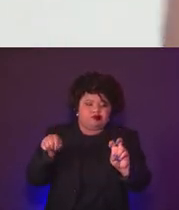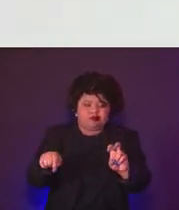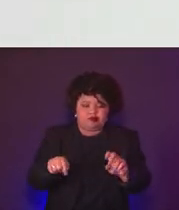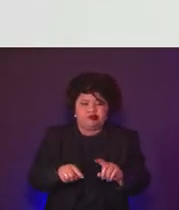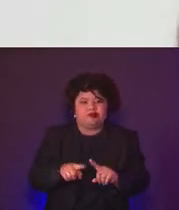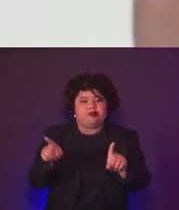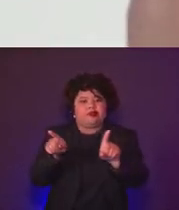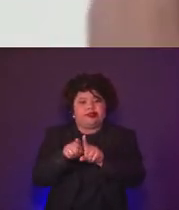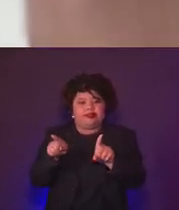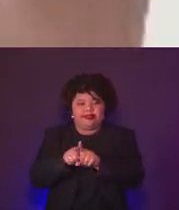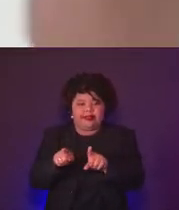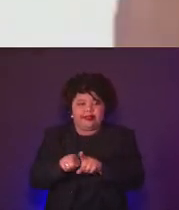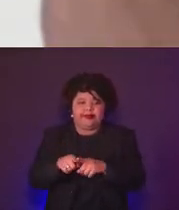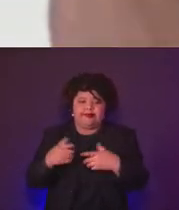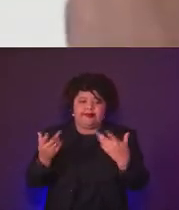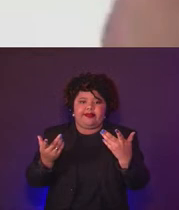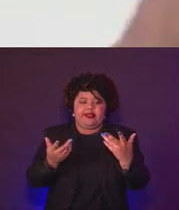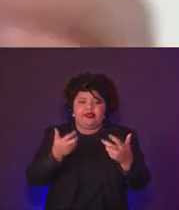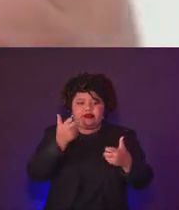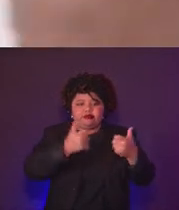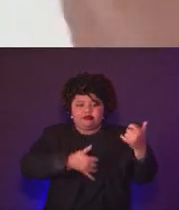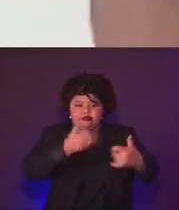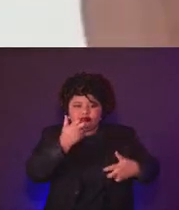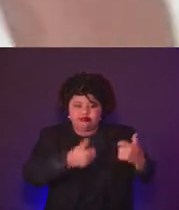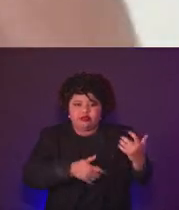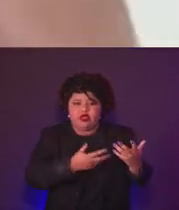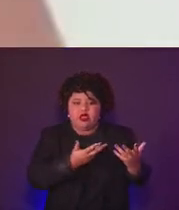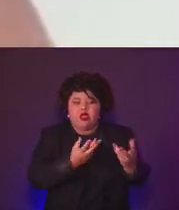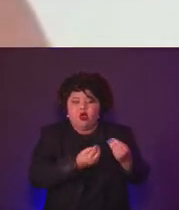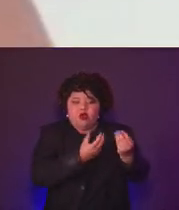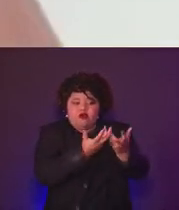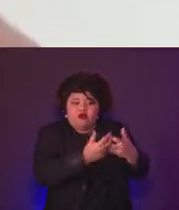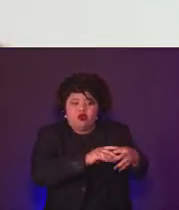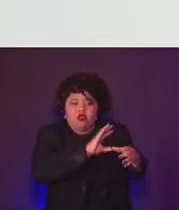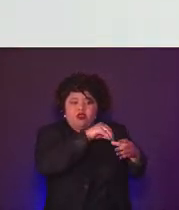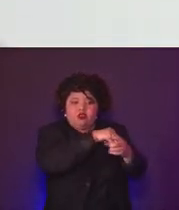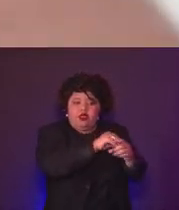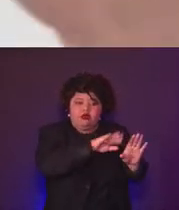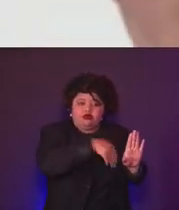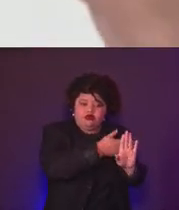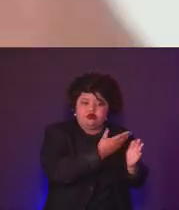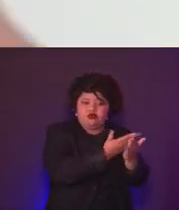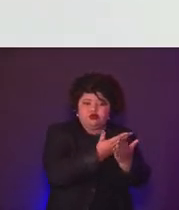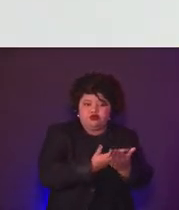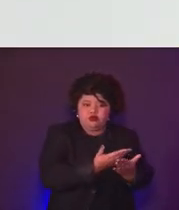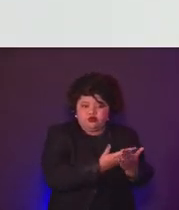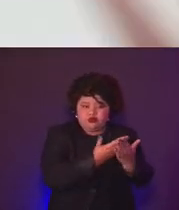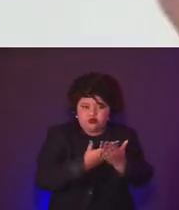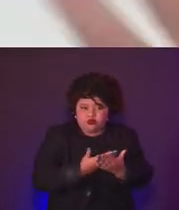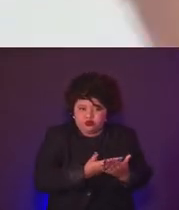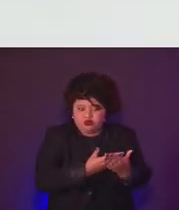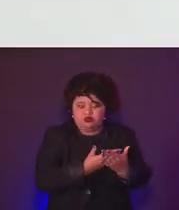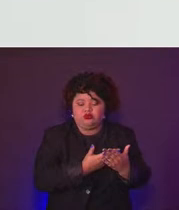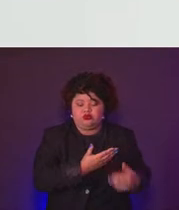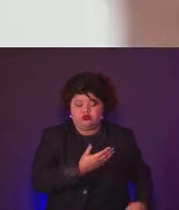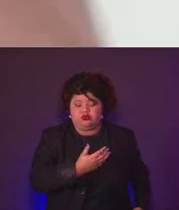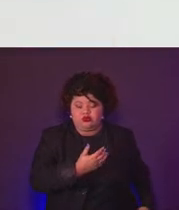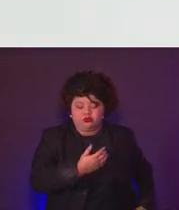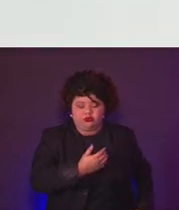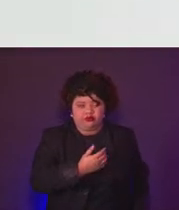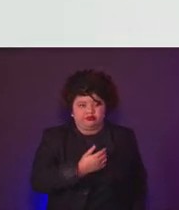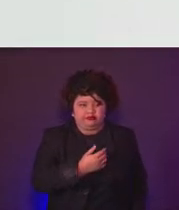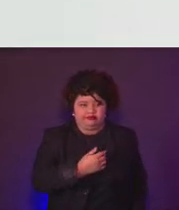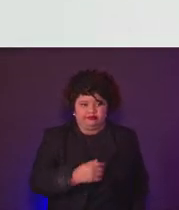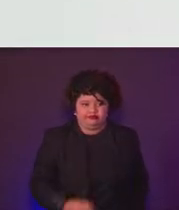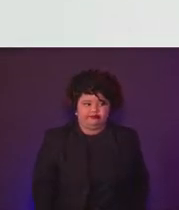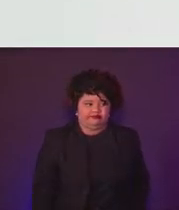look through records because nobody would talk to him because he was from small newspapers and he wanted to have the same power that everybody else